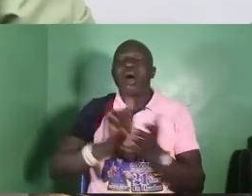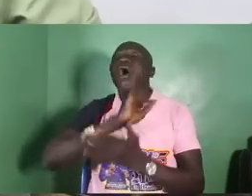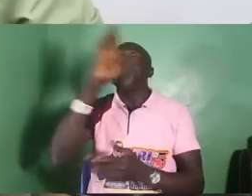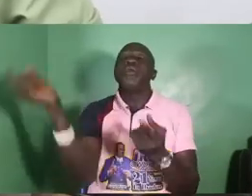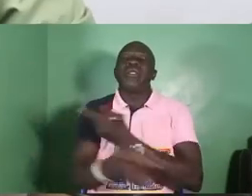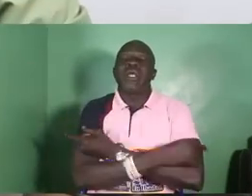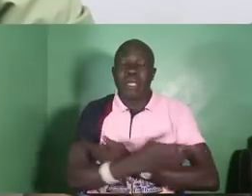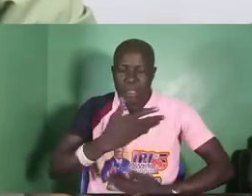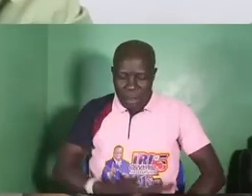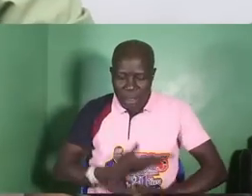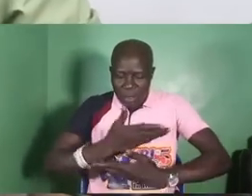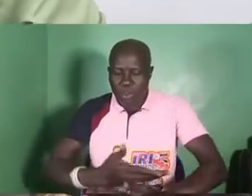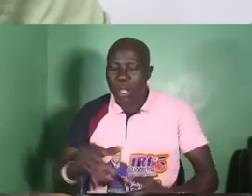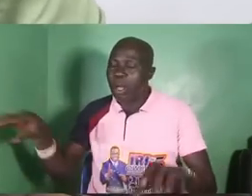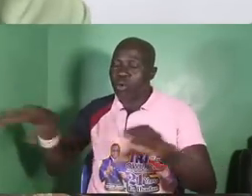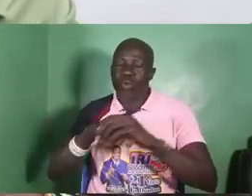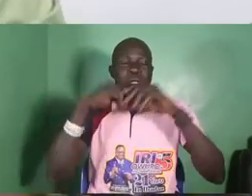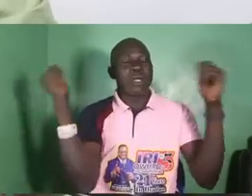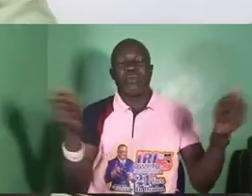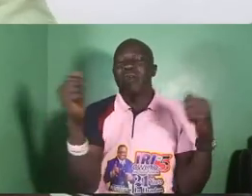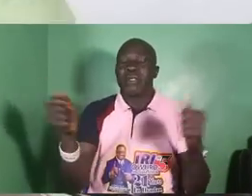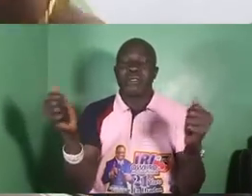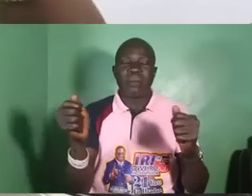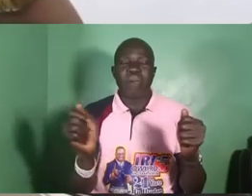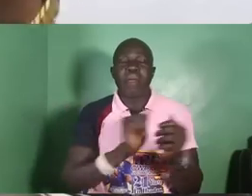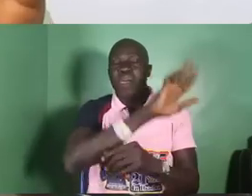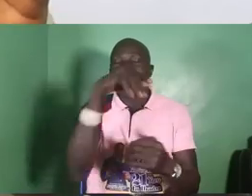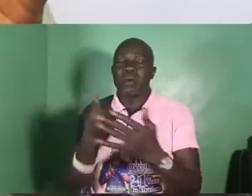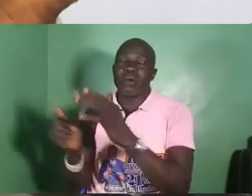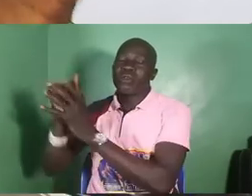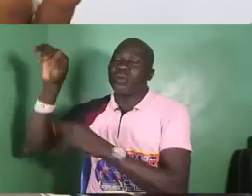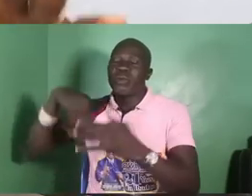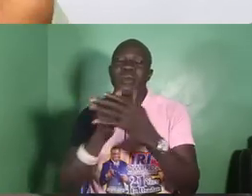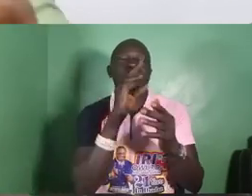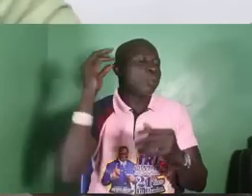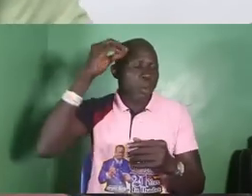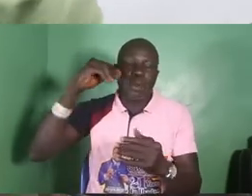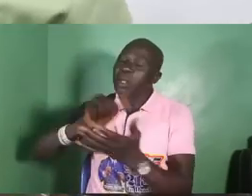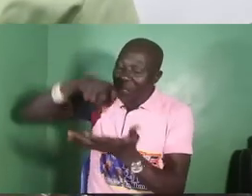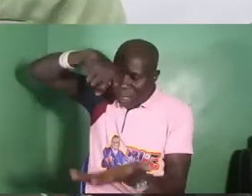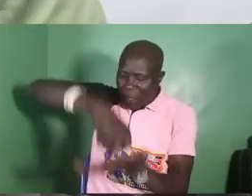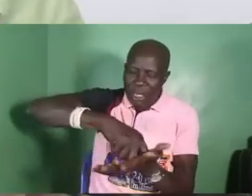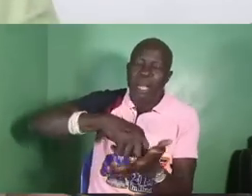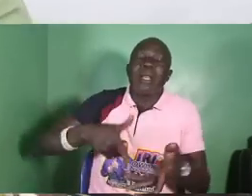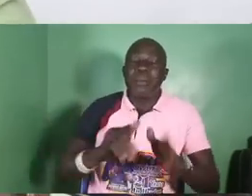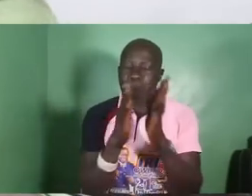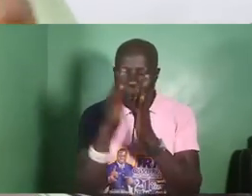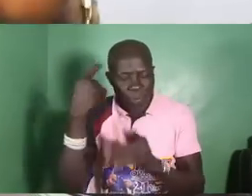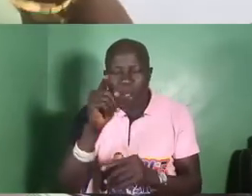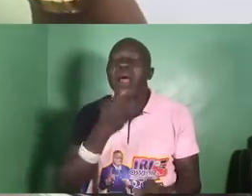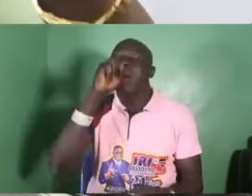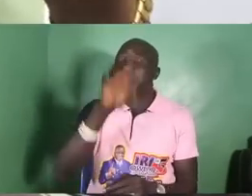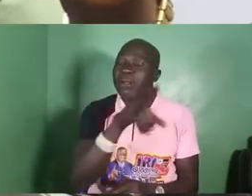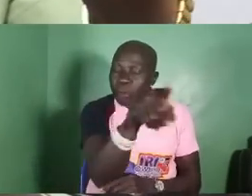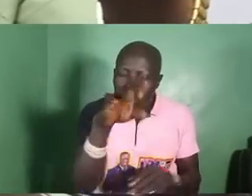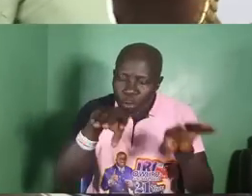the best celebrate. And people celebrating for the anniversary. If there is prayer for you, let him back. You that let me pray